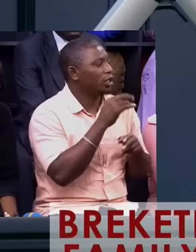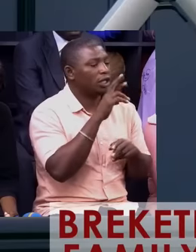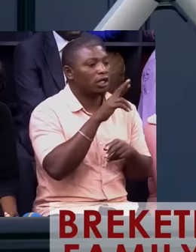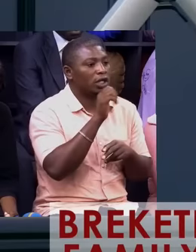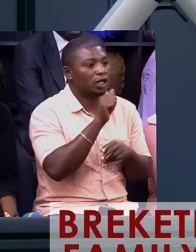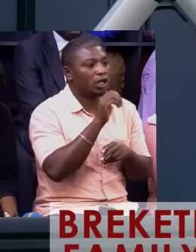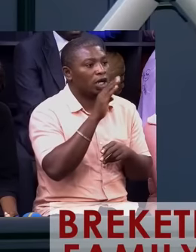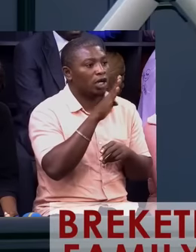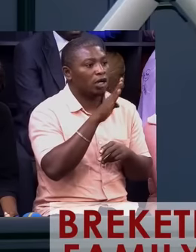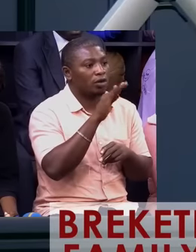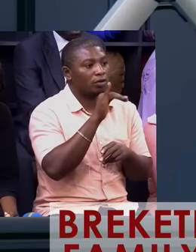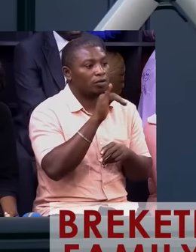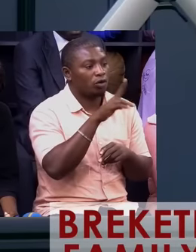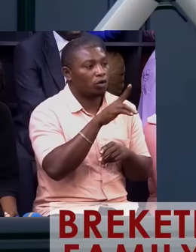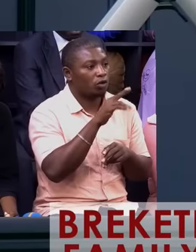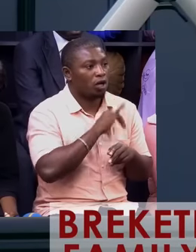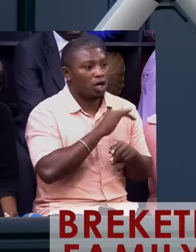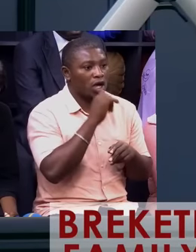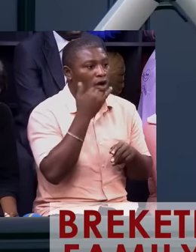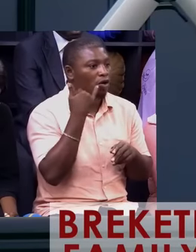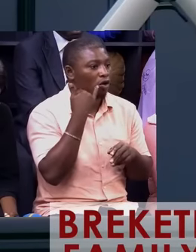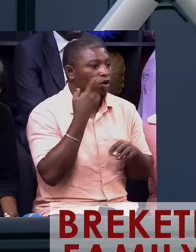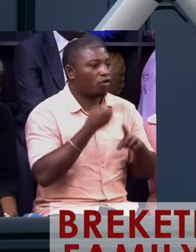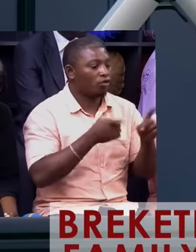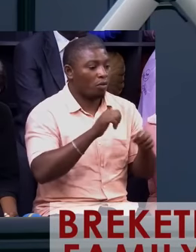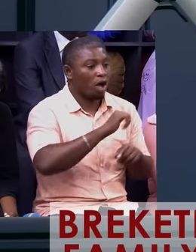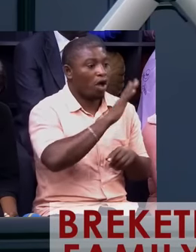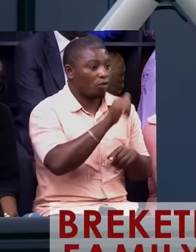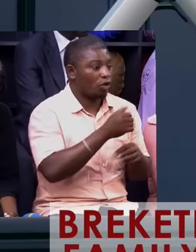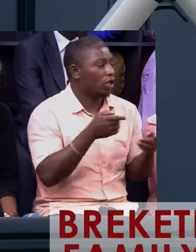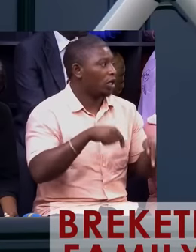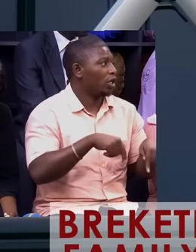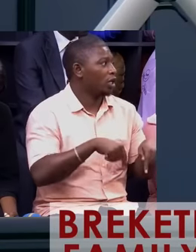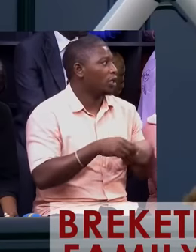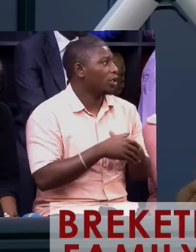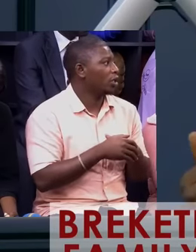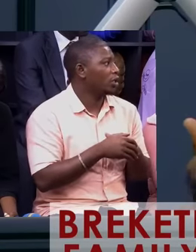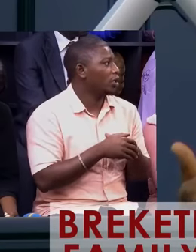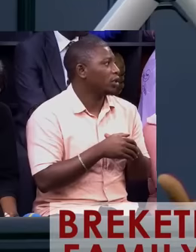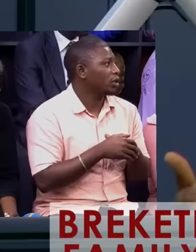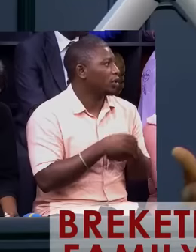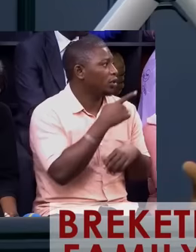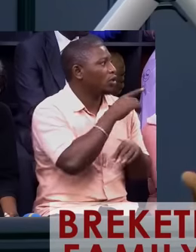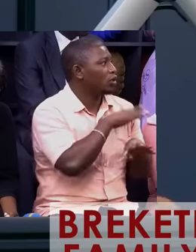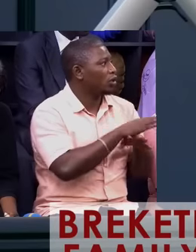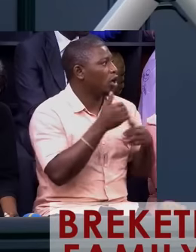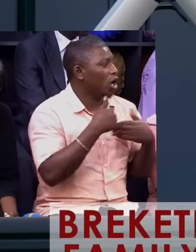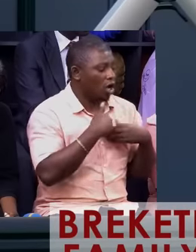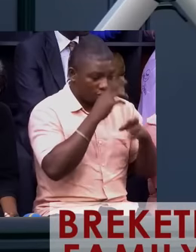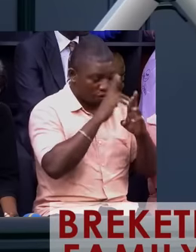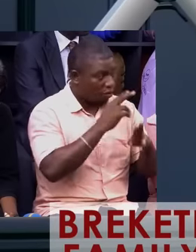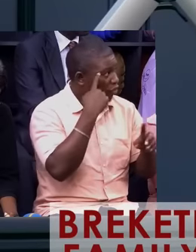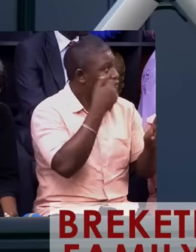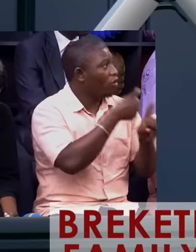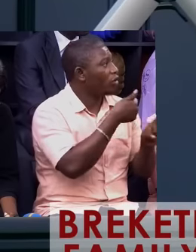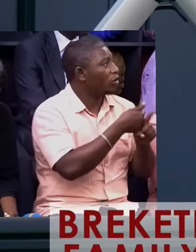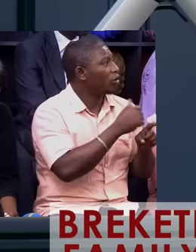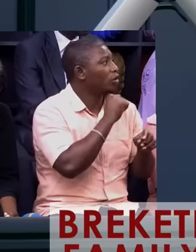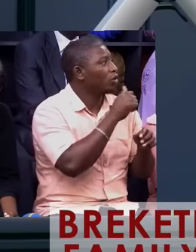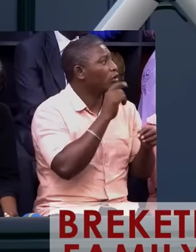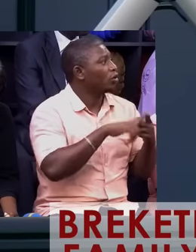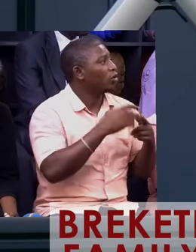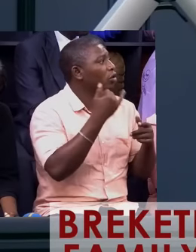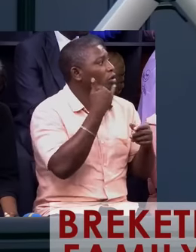calling from where I'm calling from yeah and you you don't have respect for yourself not to call this